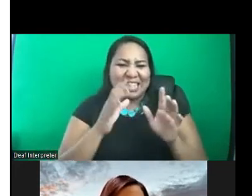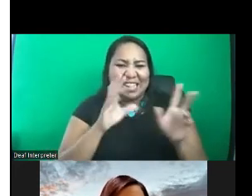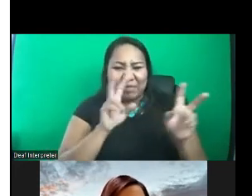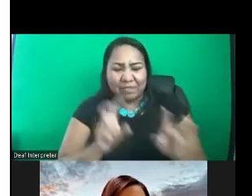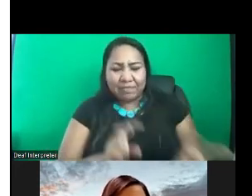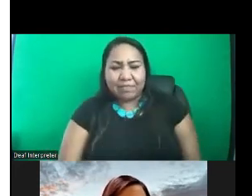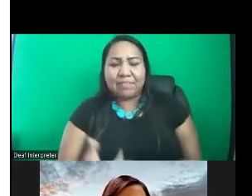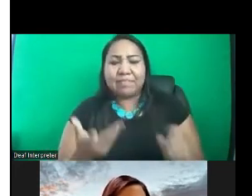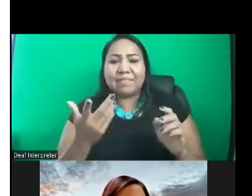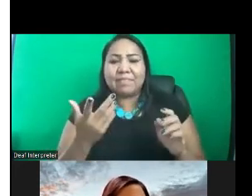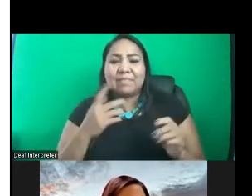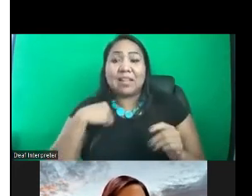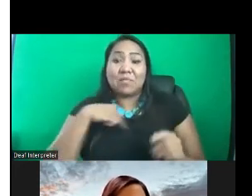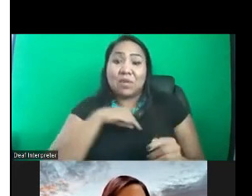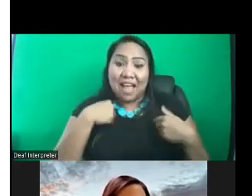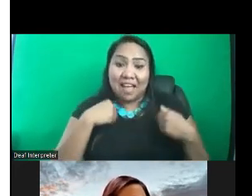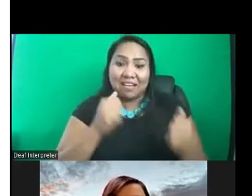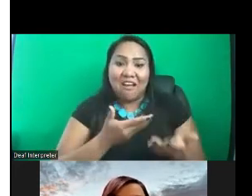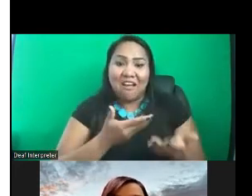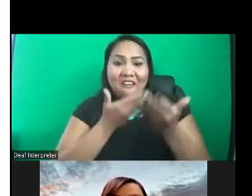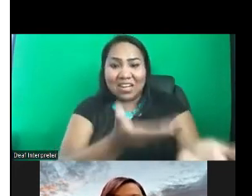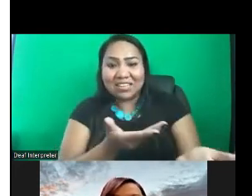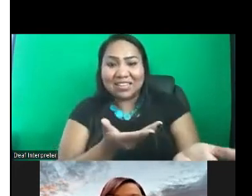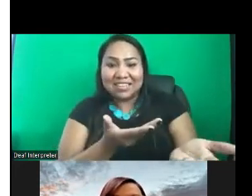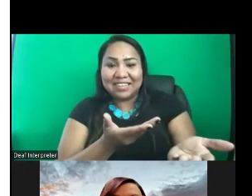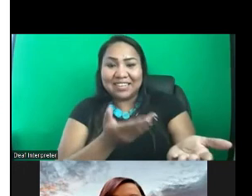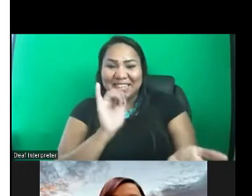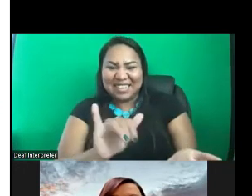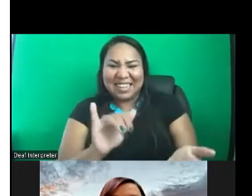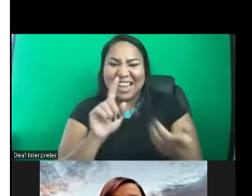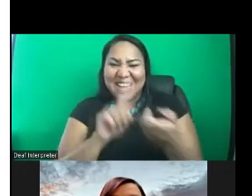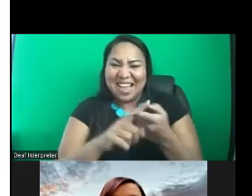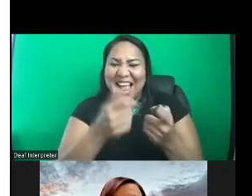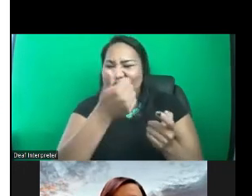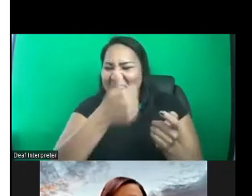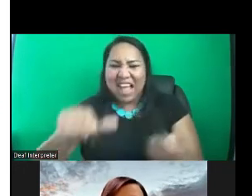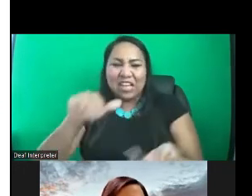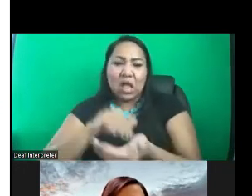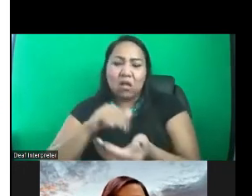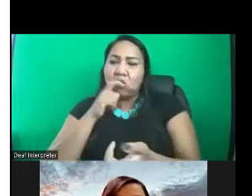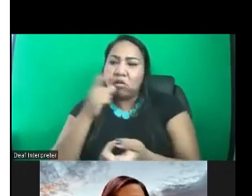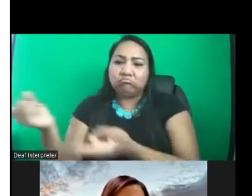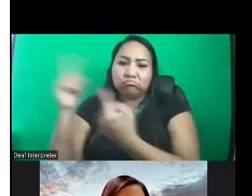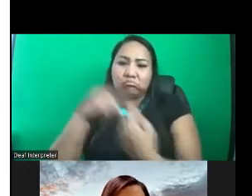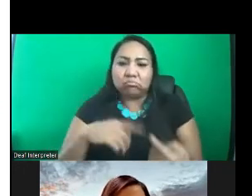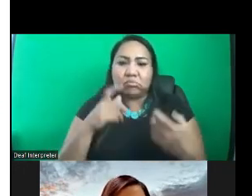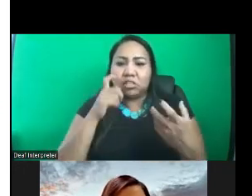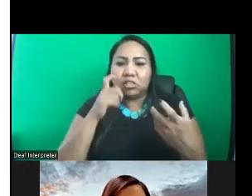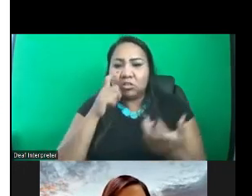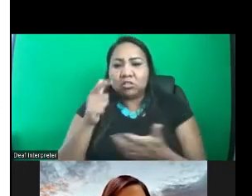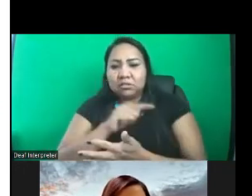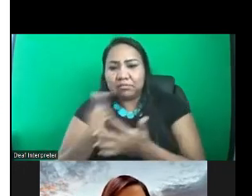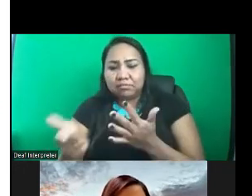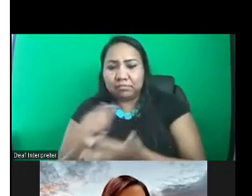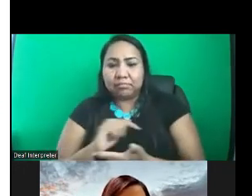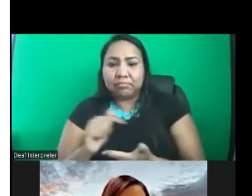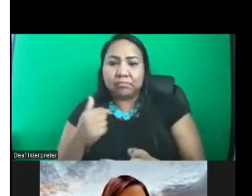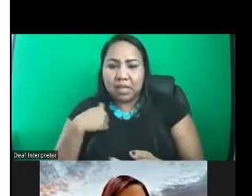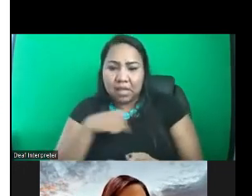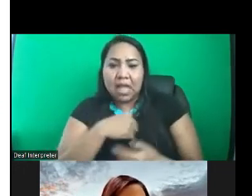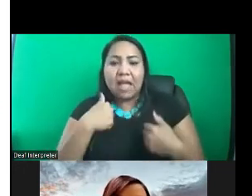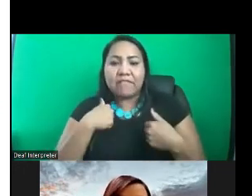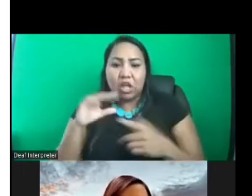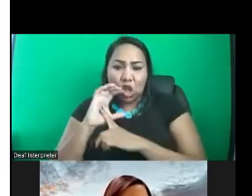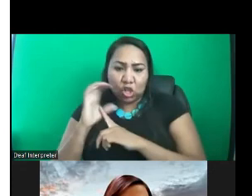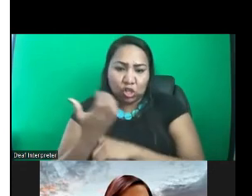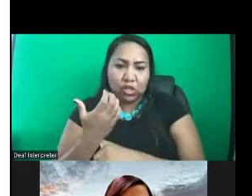for providers to do rotations at. We give, I'm one of two people that we give cultural orientations to our